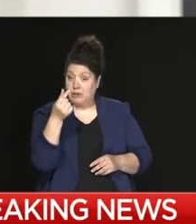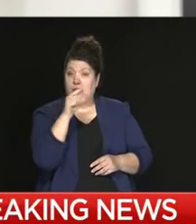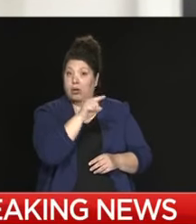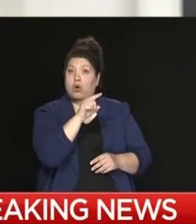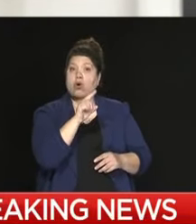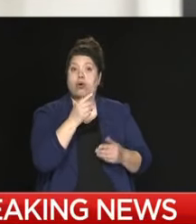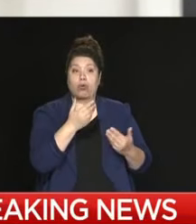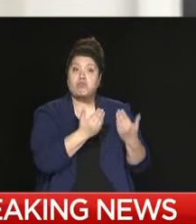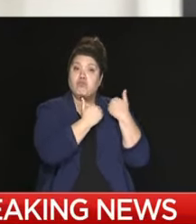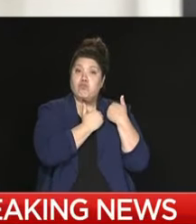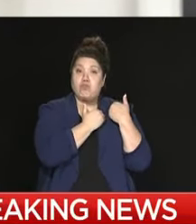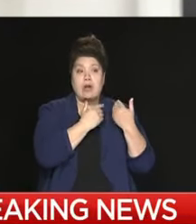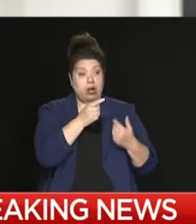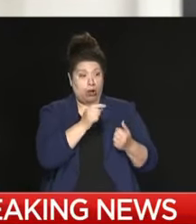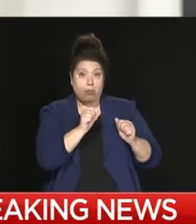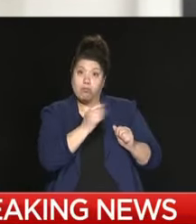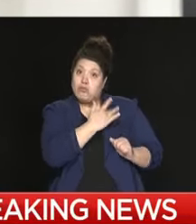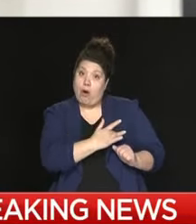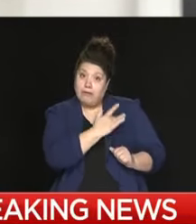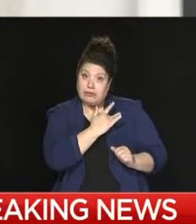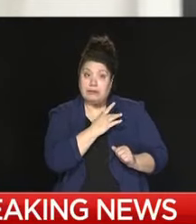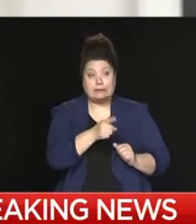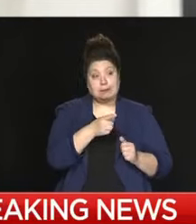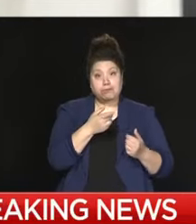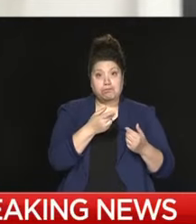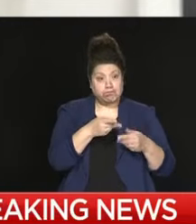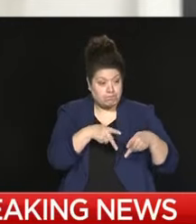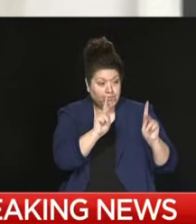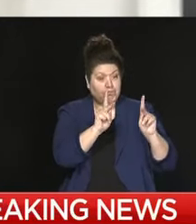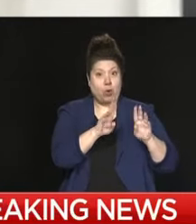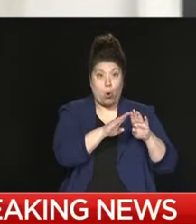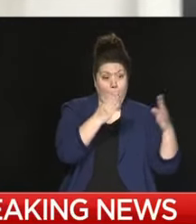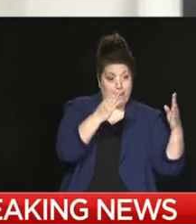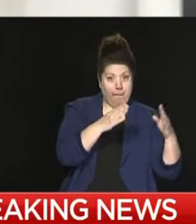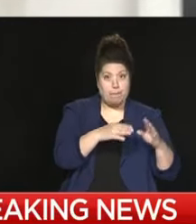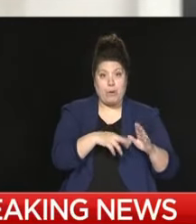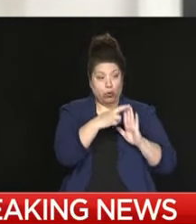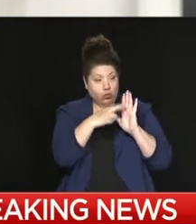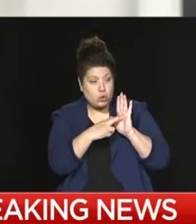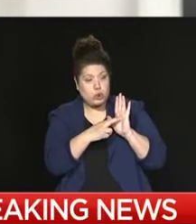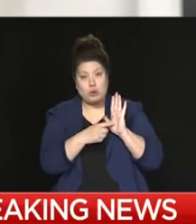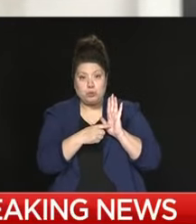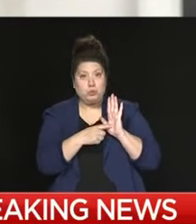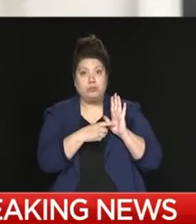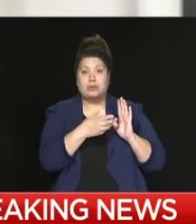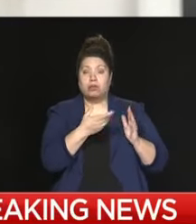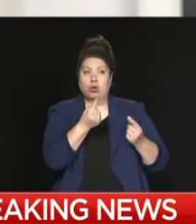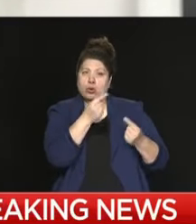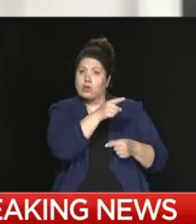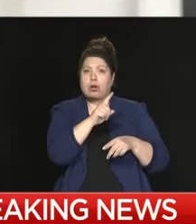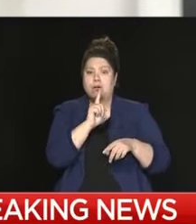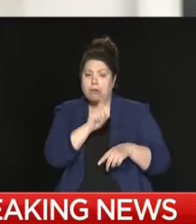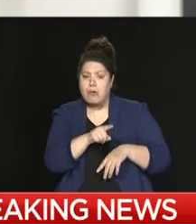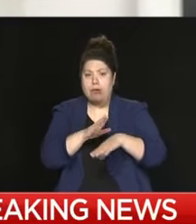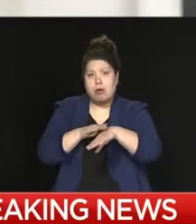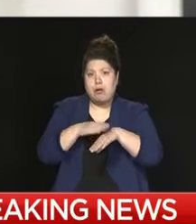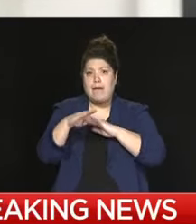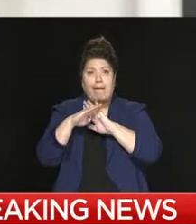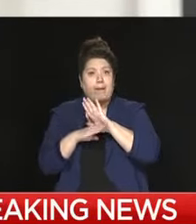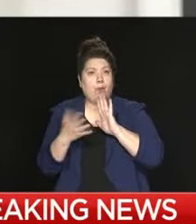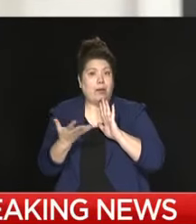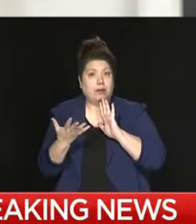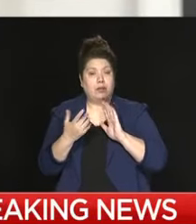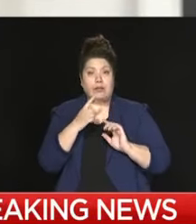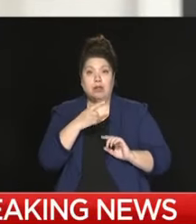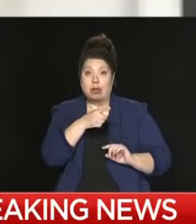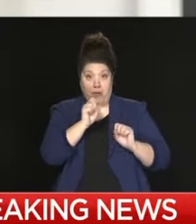the reopening of provinces. You talked about guidelines. What sort of guidelines is your government giving the provinces, and would you ever go so far as